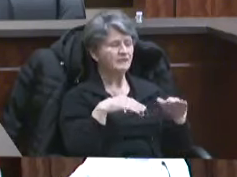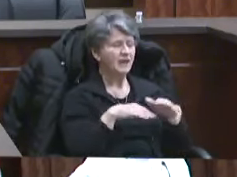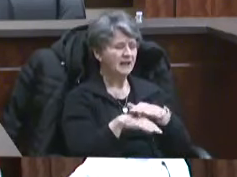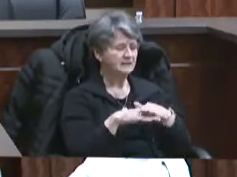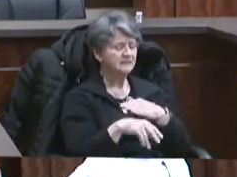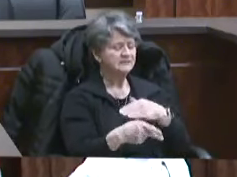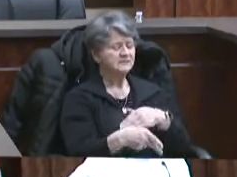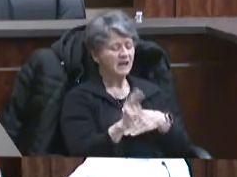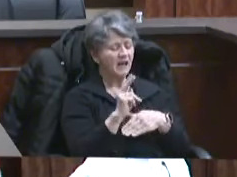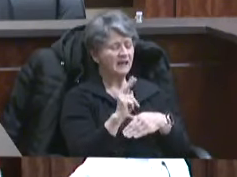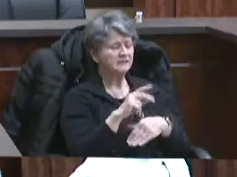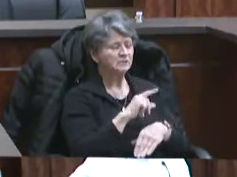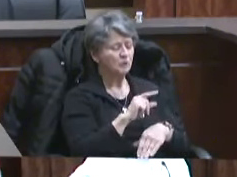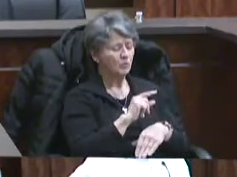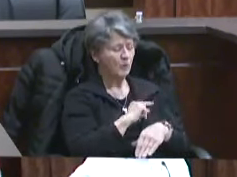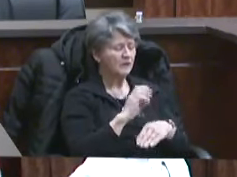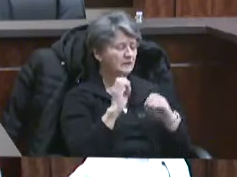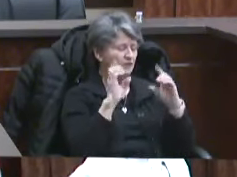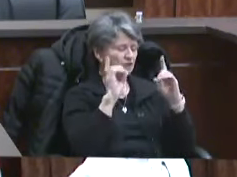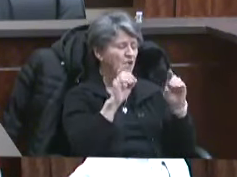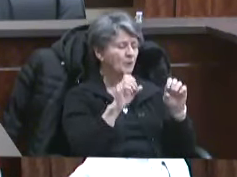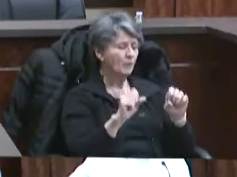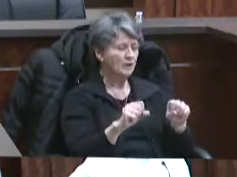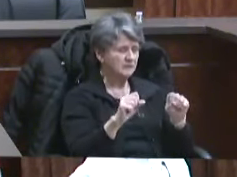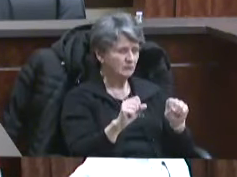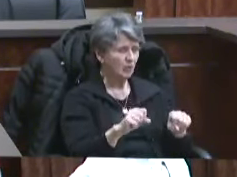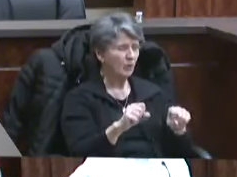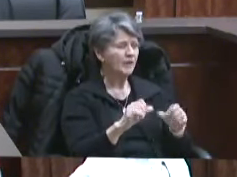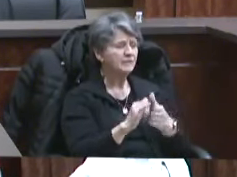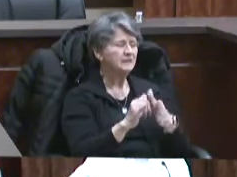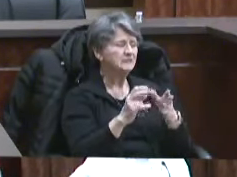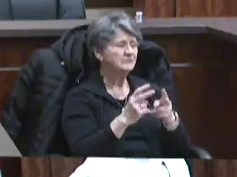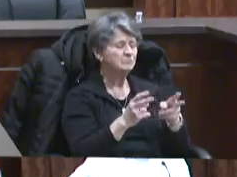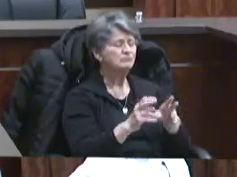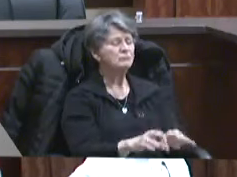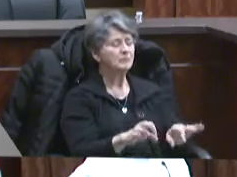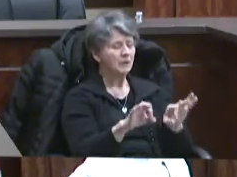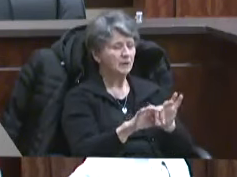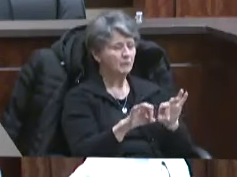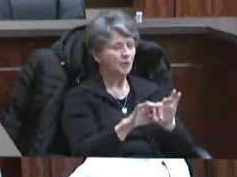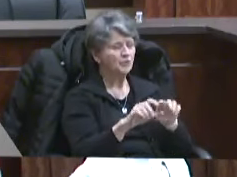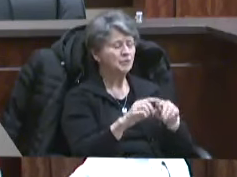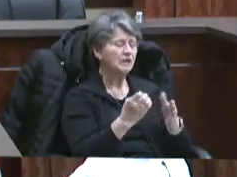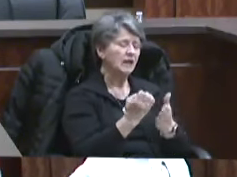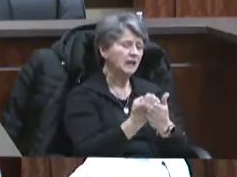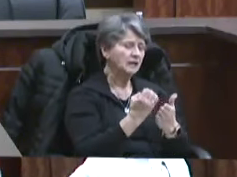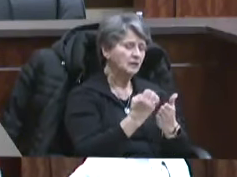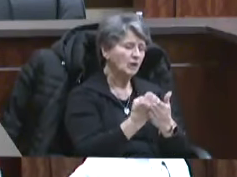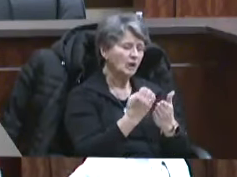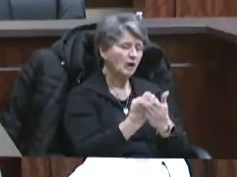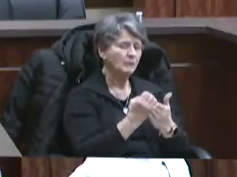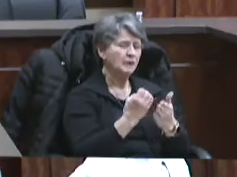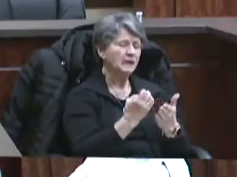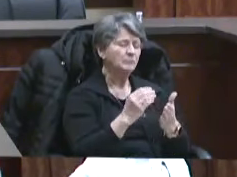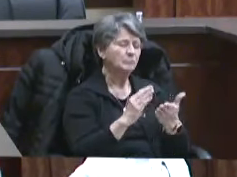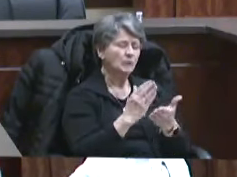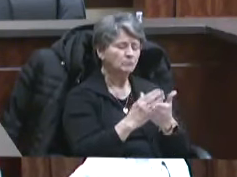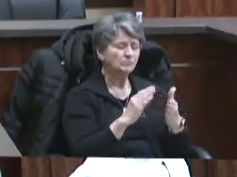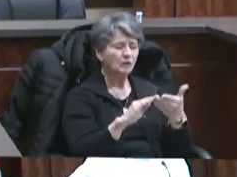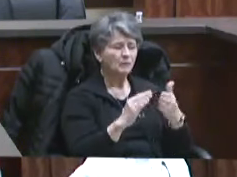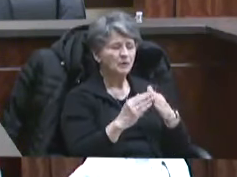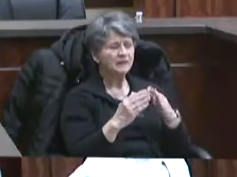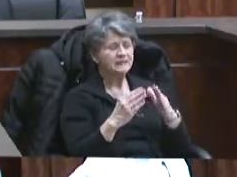quality education possible. Whereas quality education is critically important to the economic viability of the community, and the City of